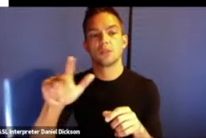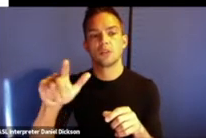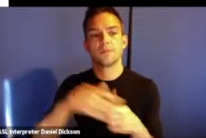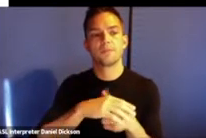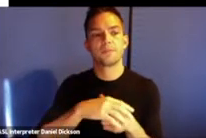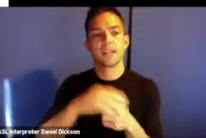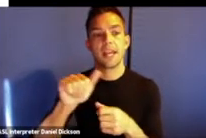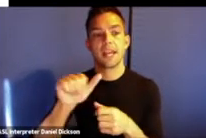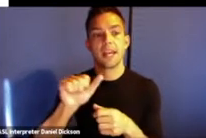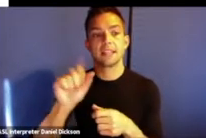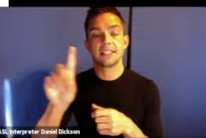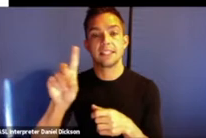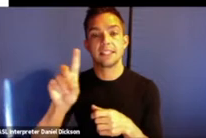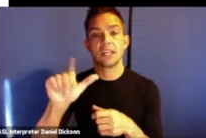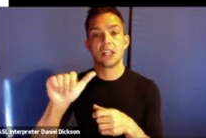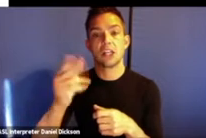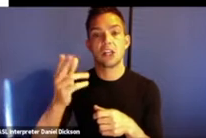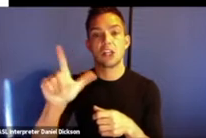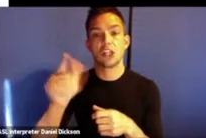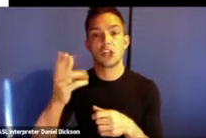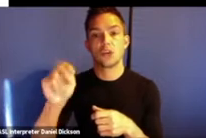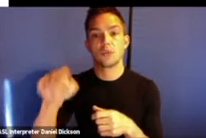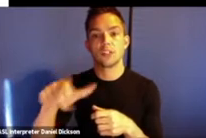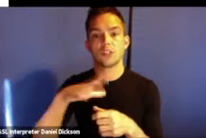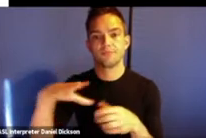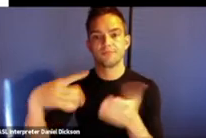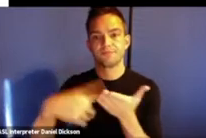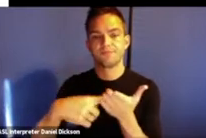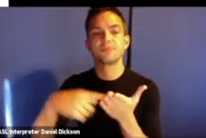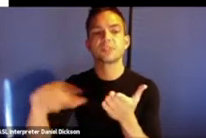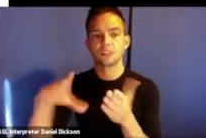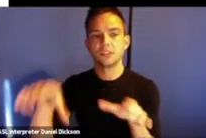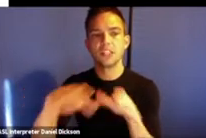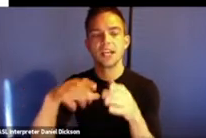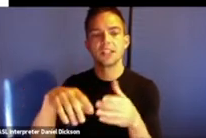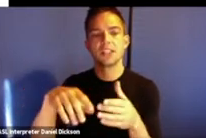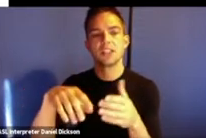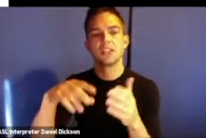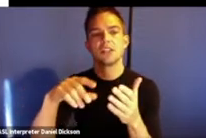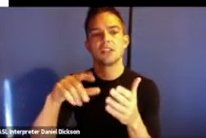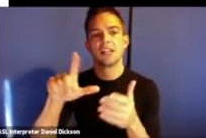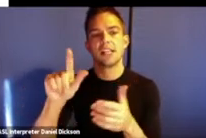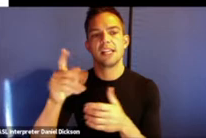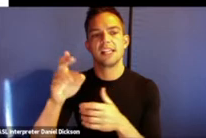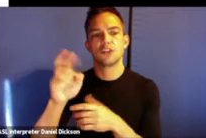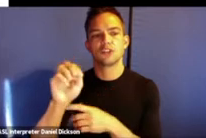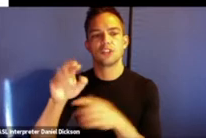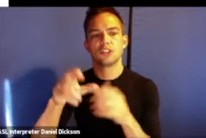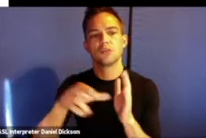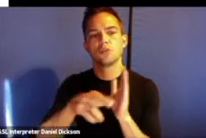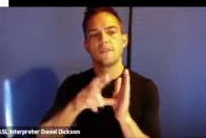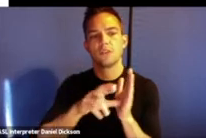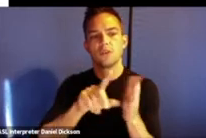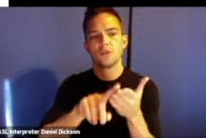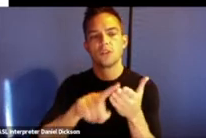ASD, Lawrence, she's not going to be talking about it here, she had done the literature review. She is now working